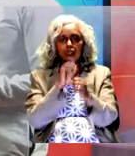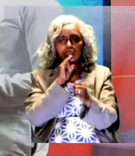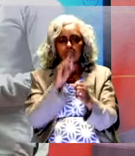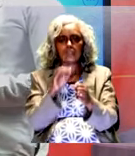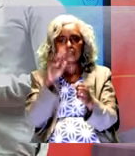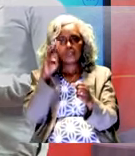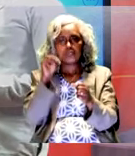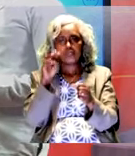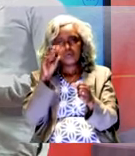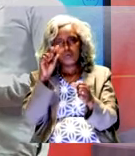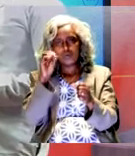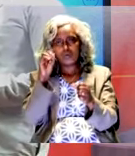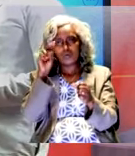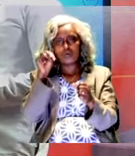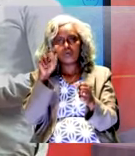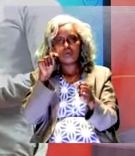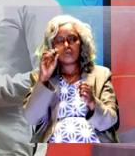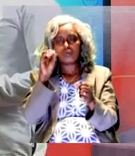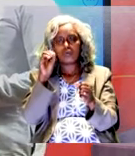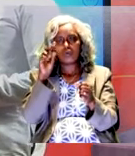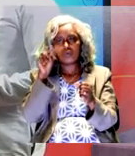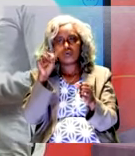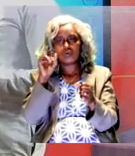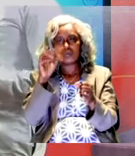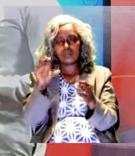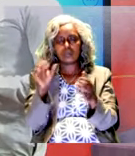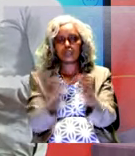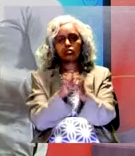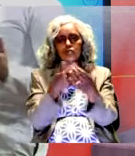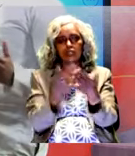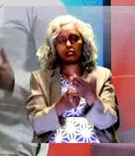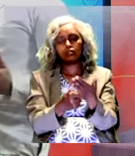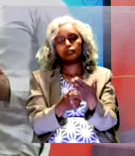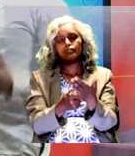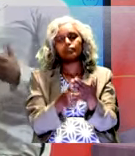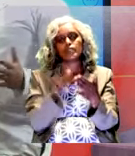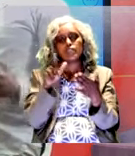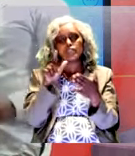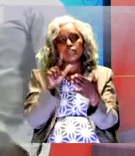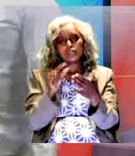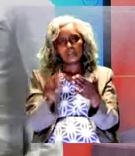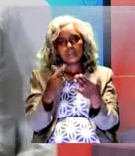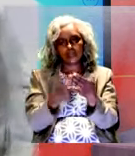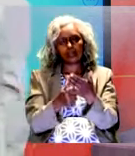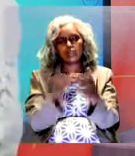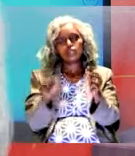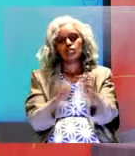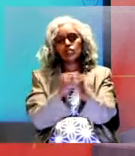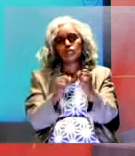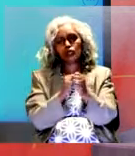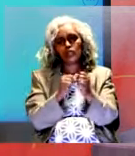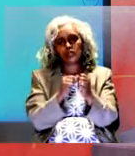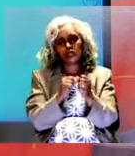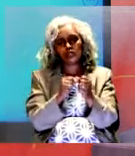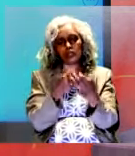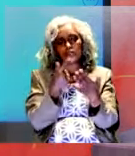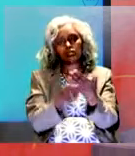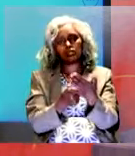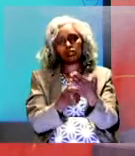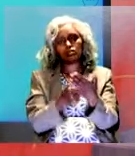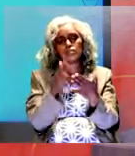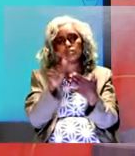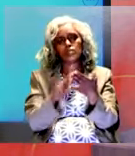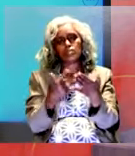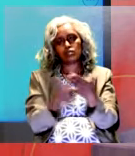a monotonic sequence or not. To check that, let's list the terms of this sequence. When it just lists